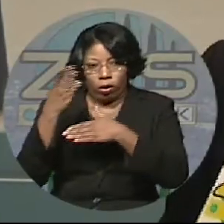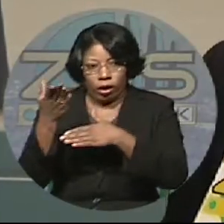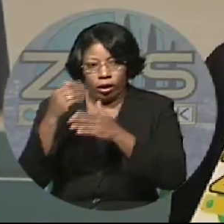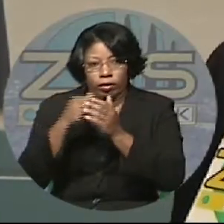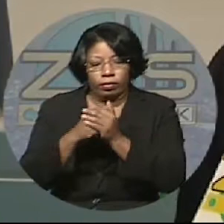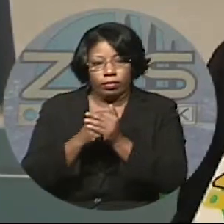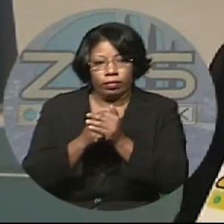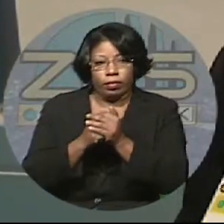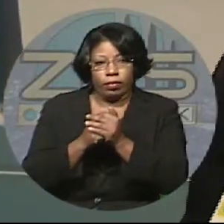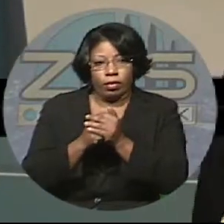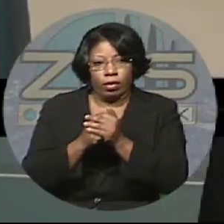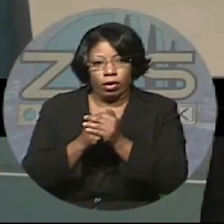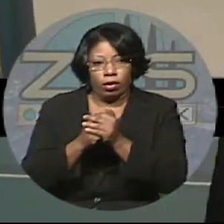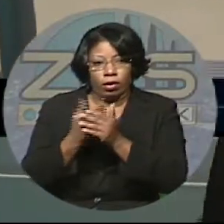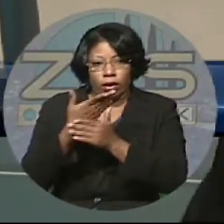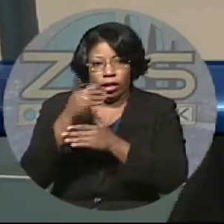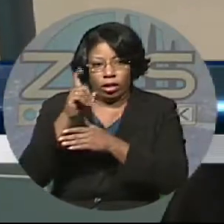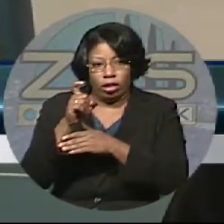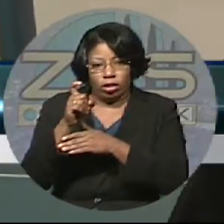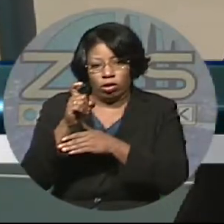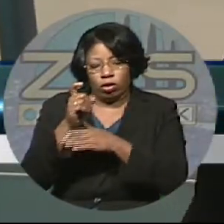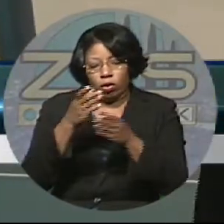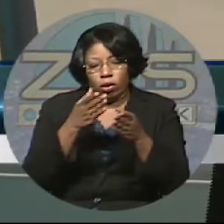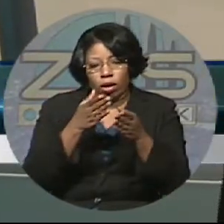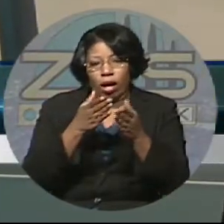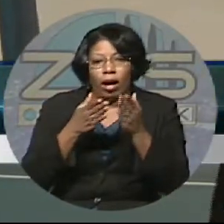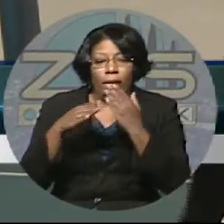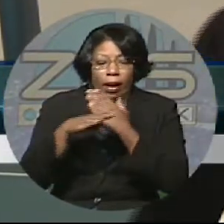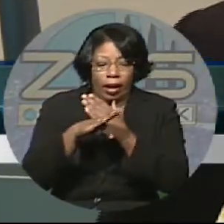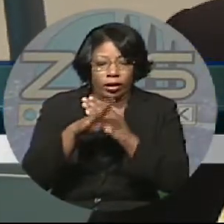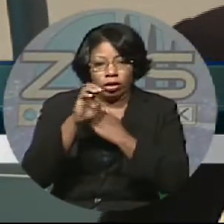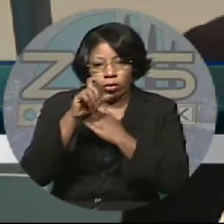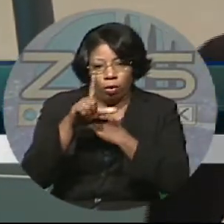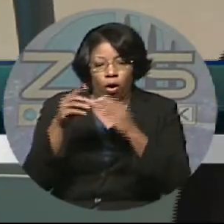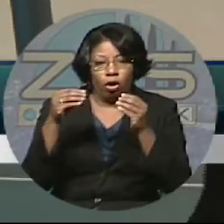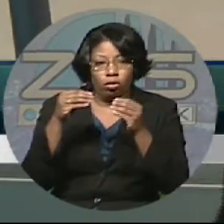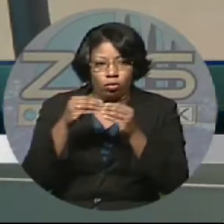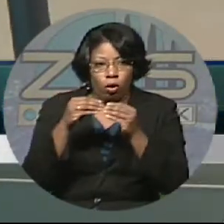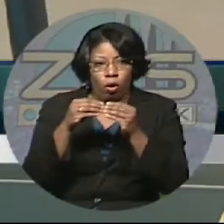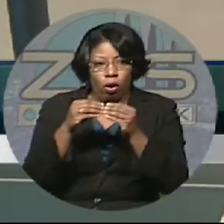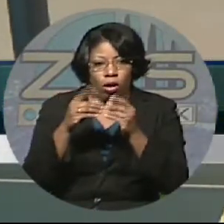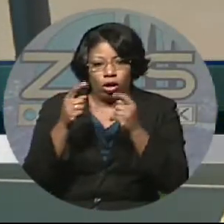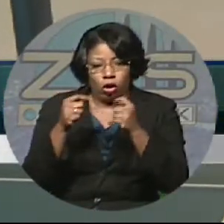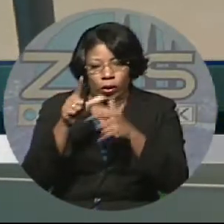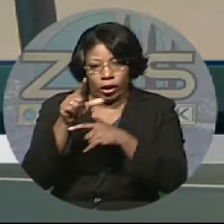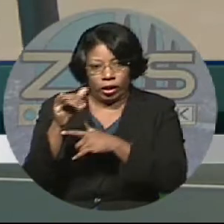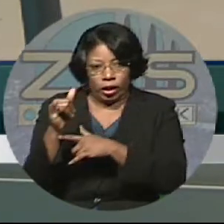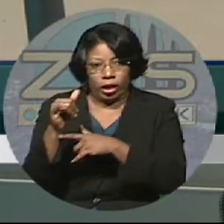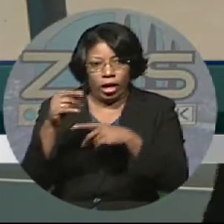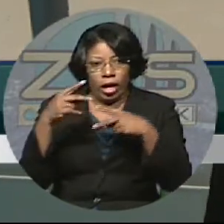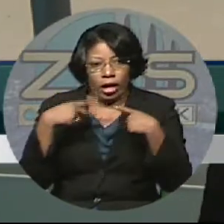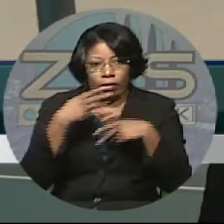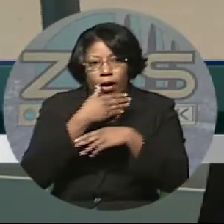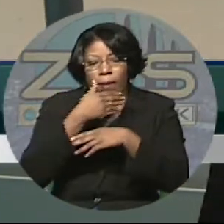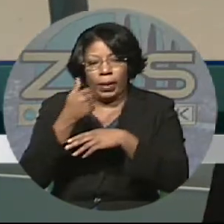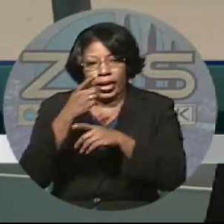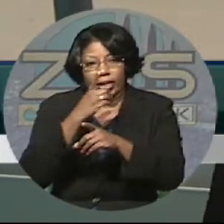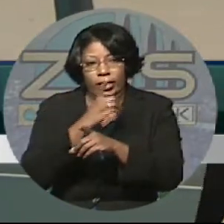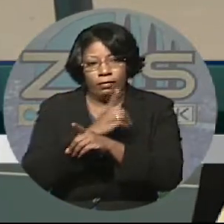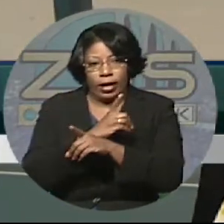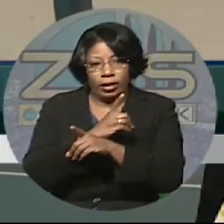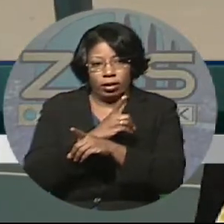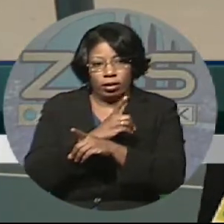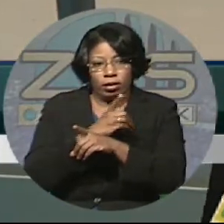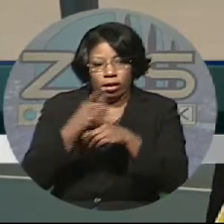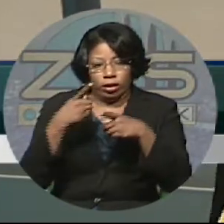They need to pass the ball more crisply, and I think they need to have a better defense